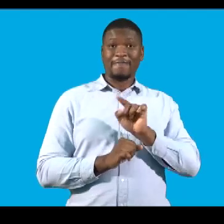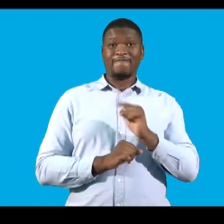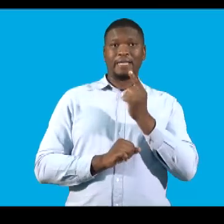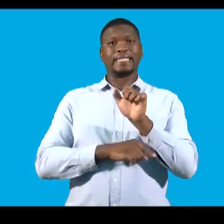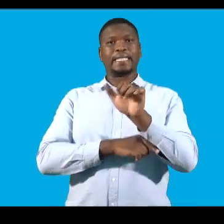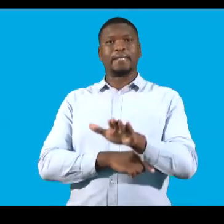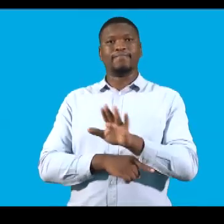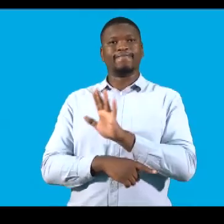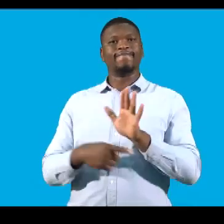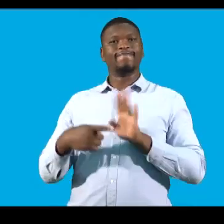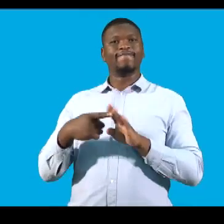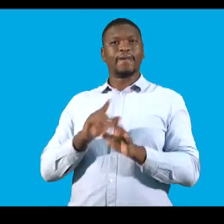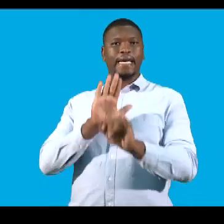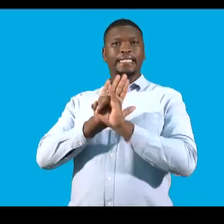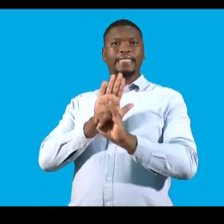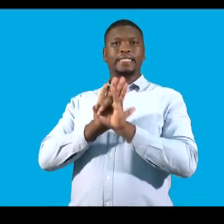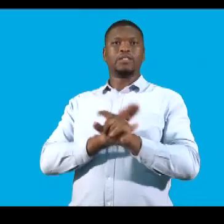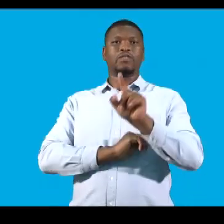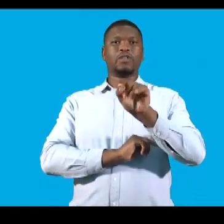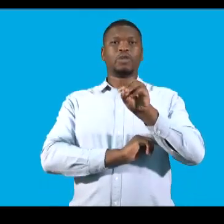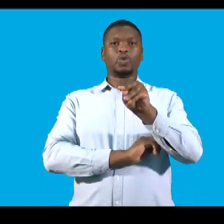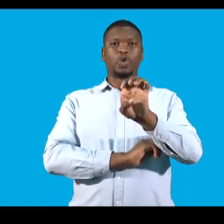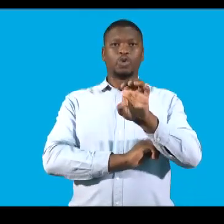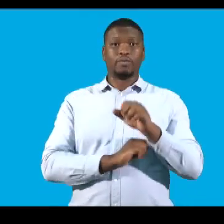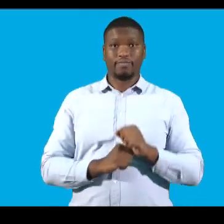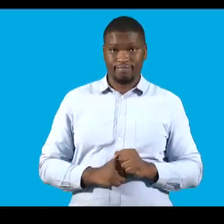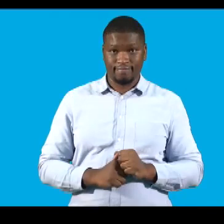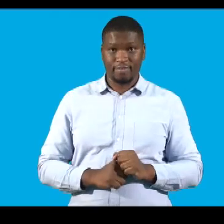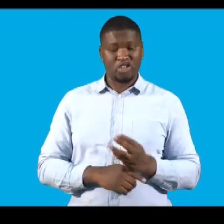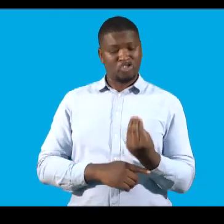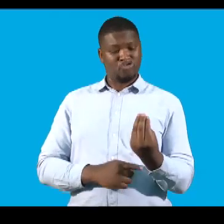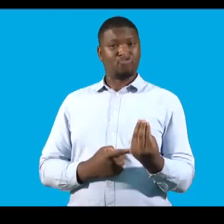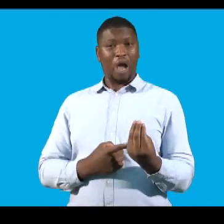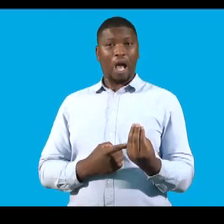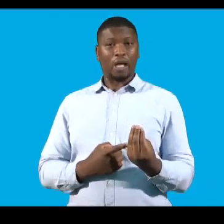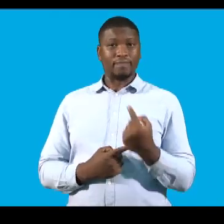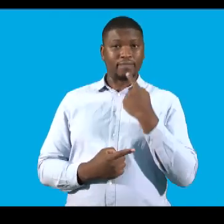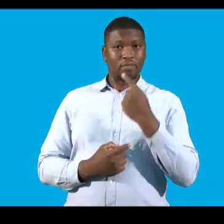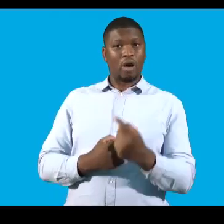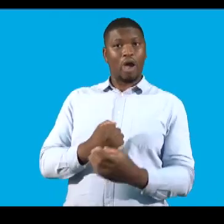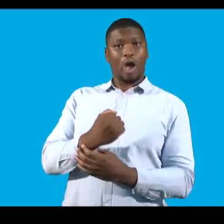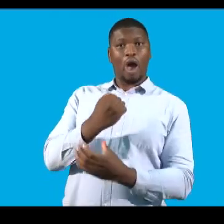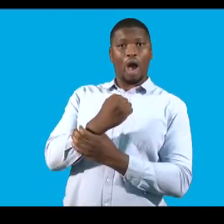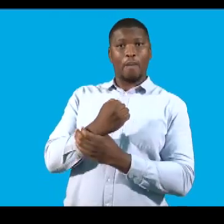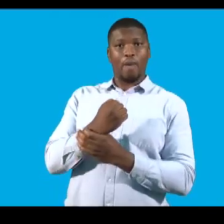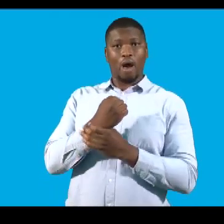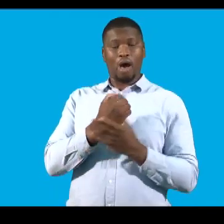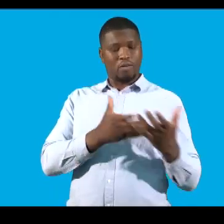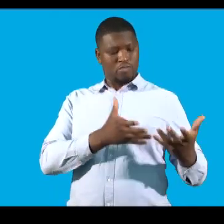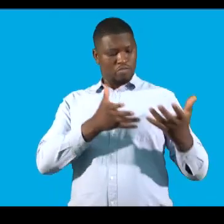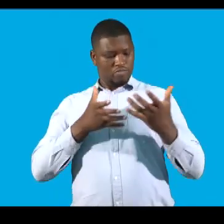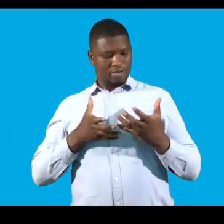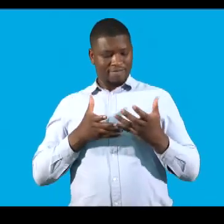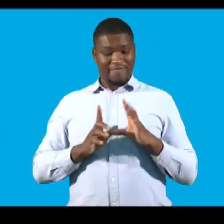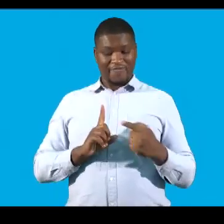was the first step, identifying the tone. The child is described as lying in Abraham's bosom. Abraham